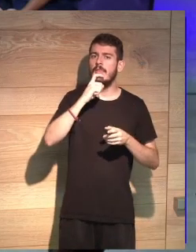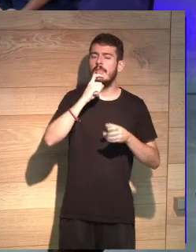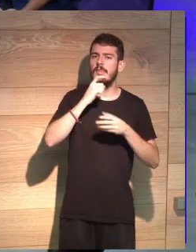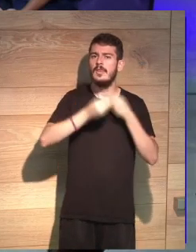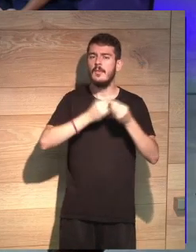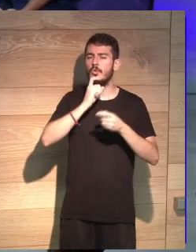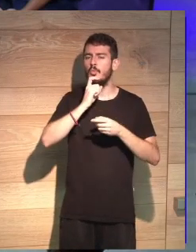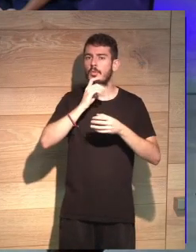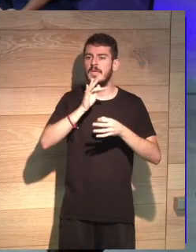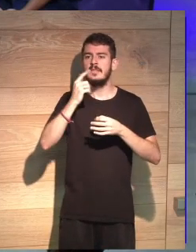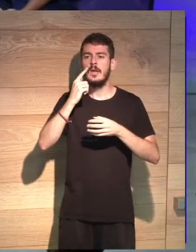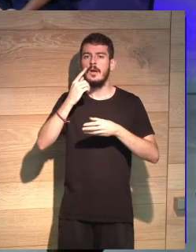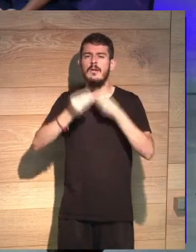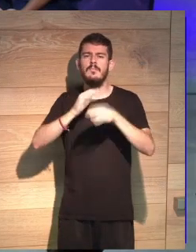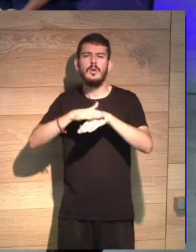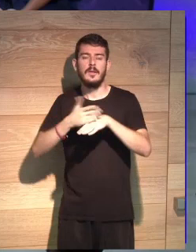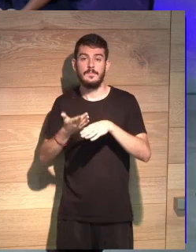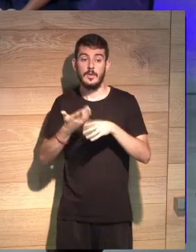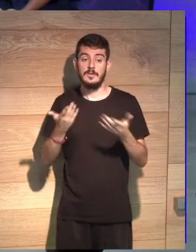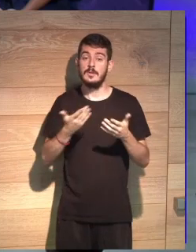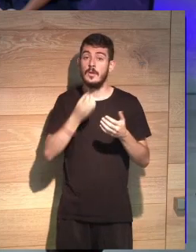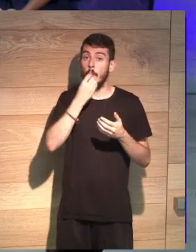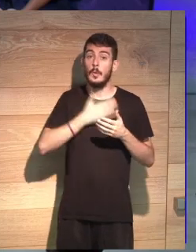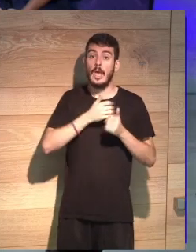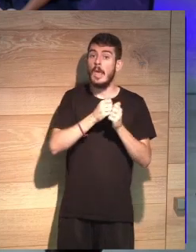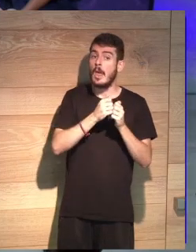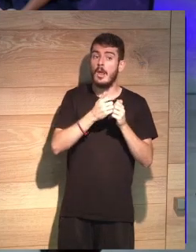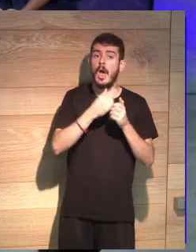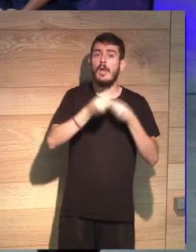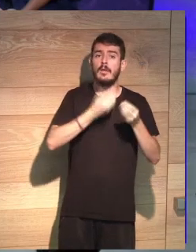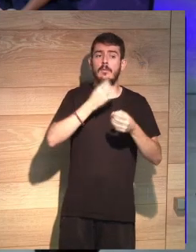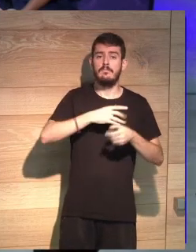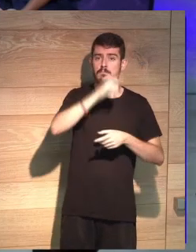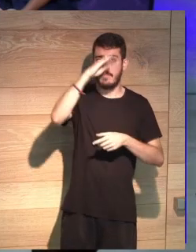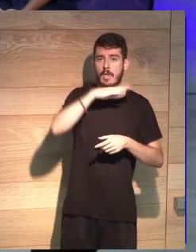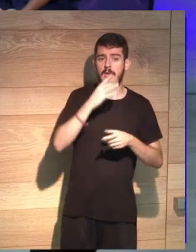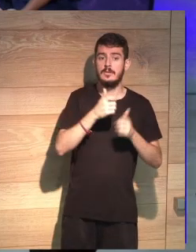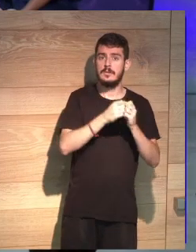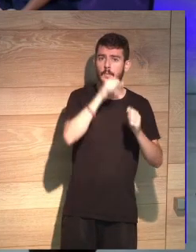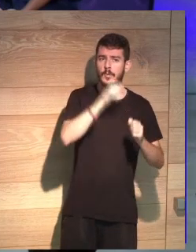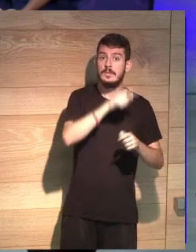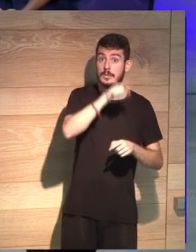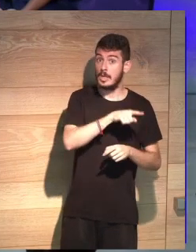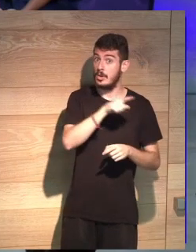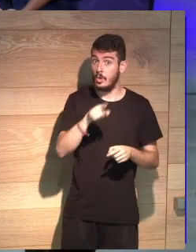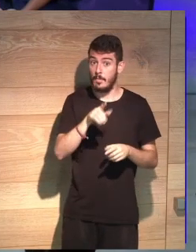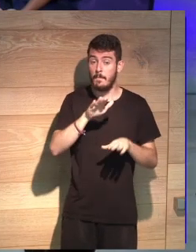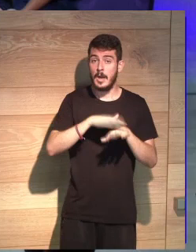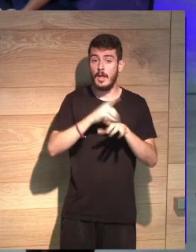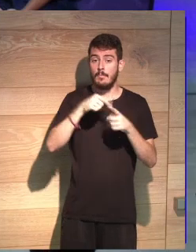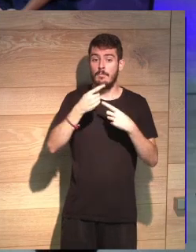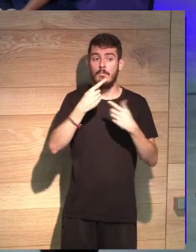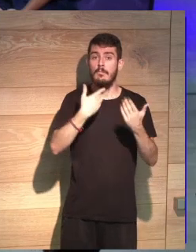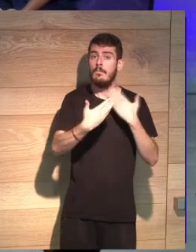but we are talking a lot about why we play and how we play, and Good Gamer